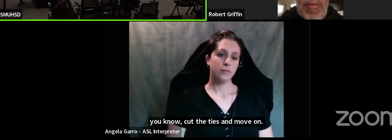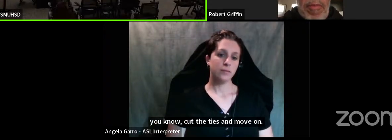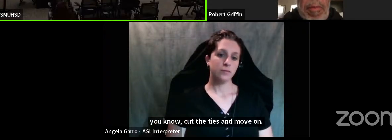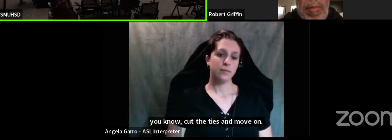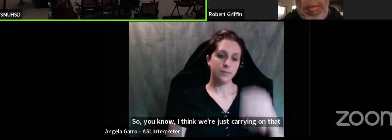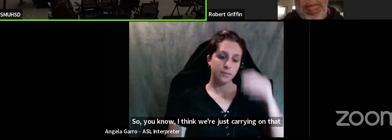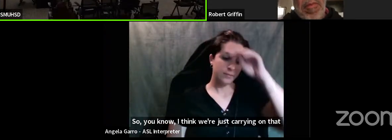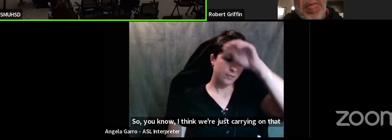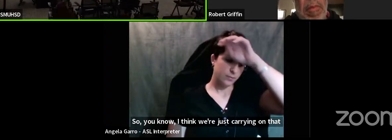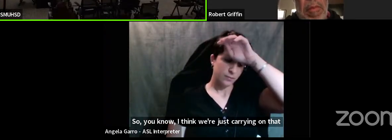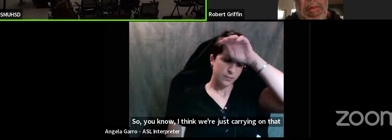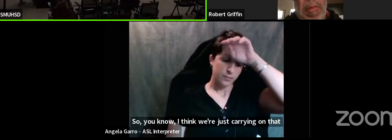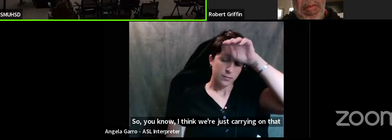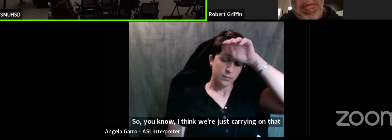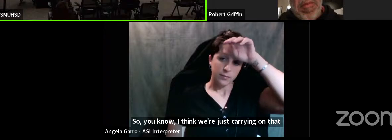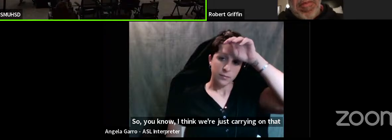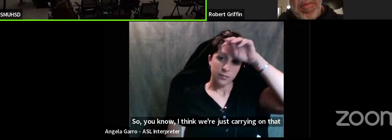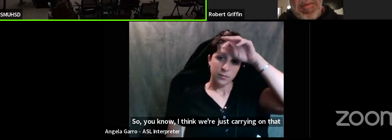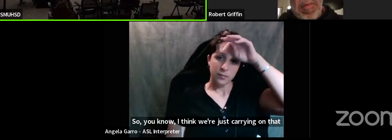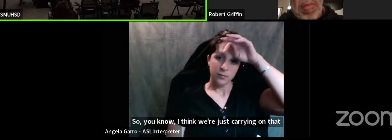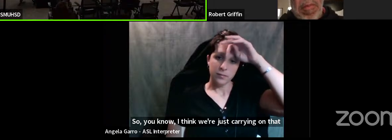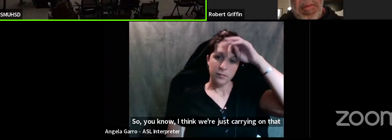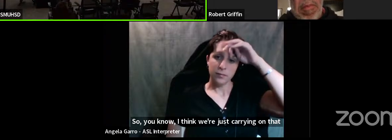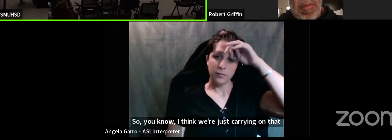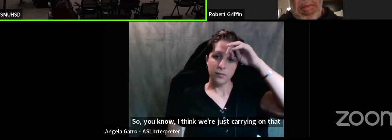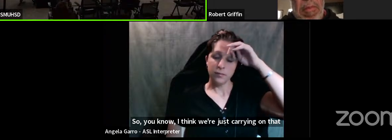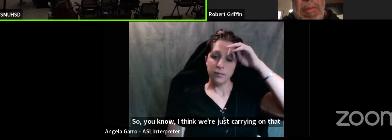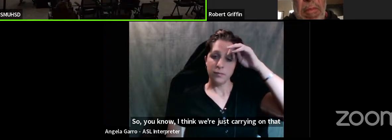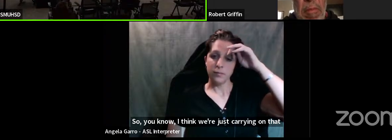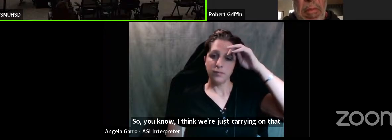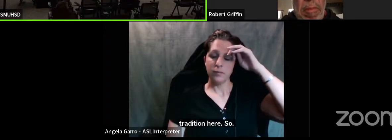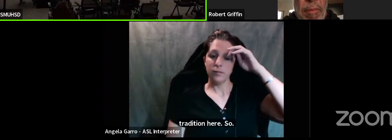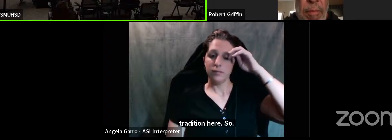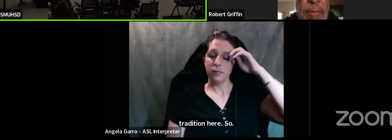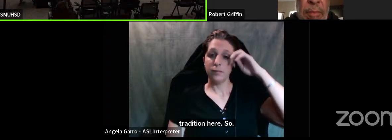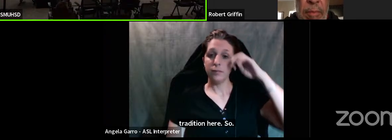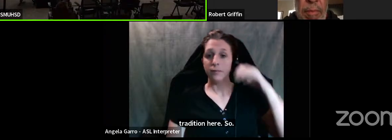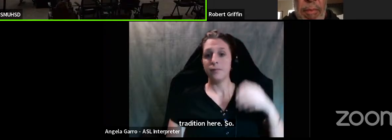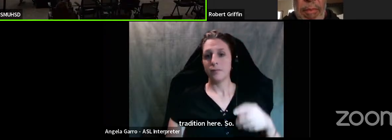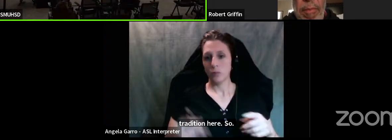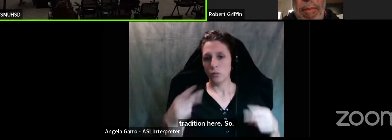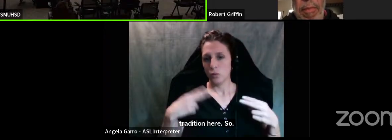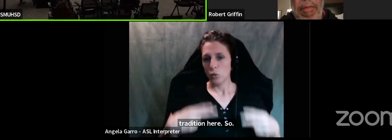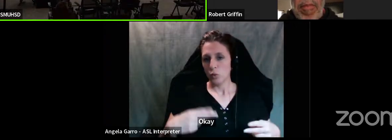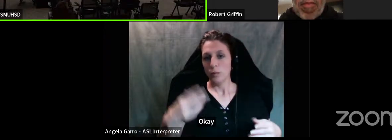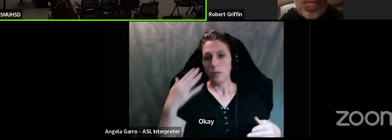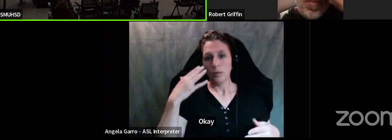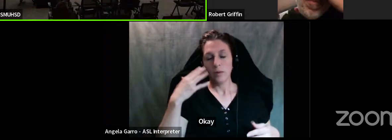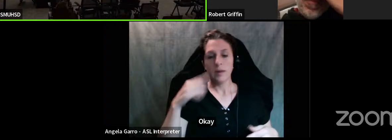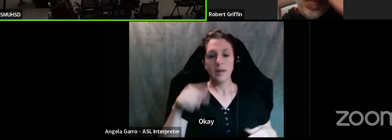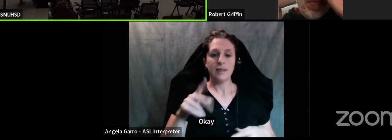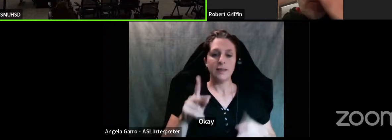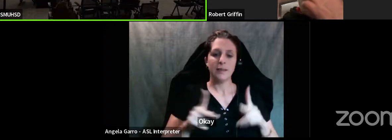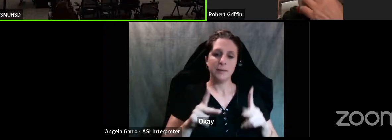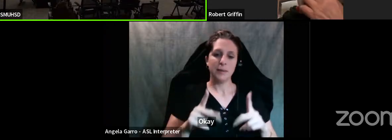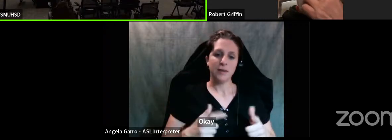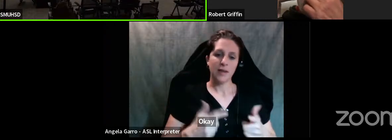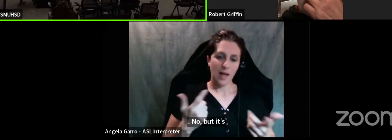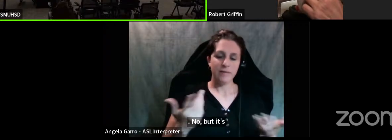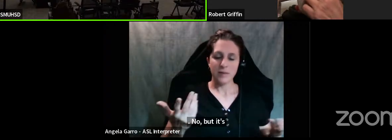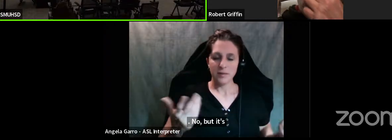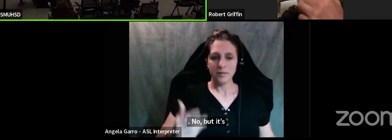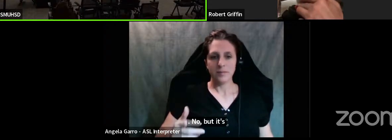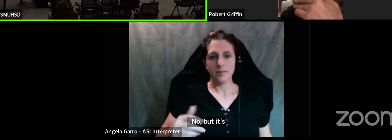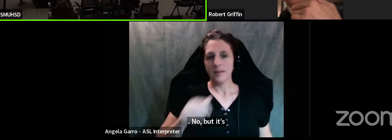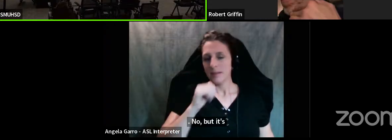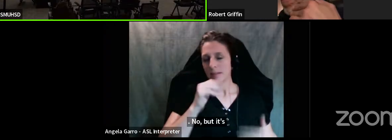Okay. It's not about this. No, but it's you're human, and these are people's lives, and it's